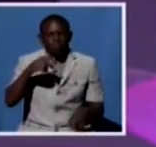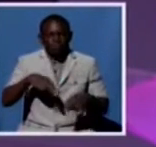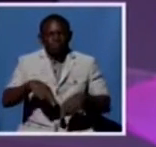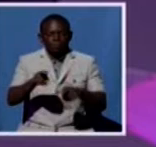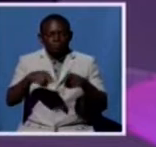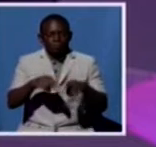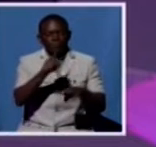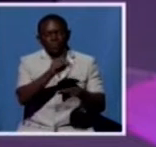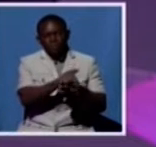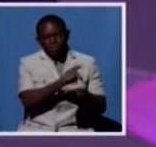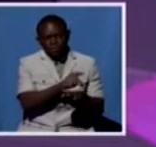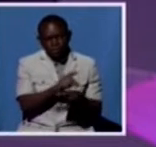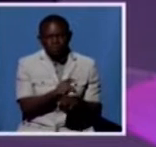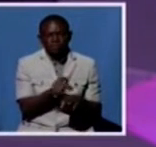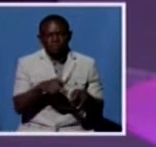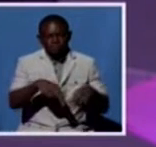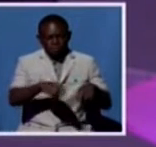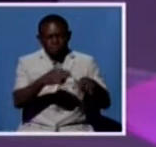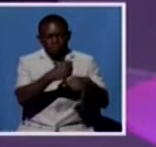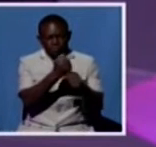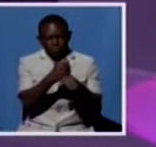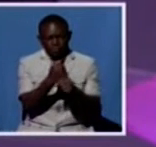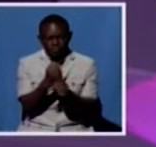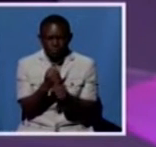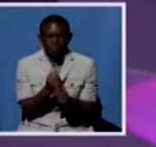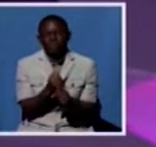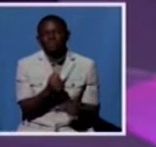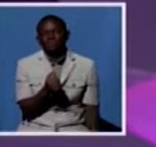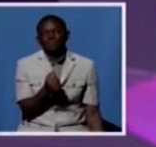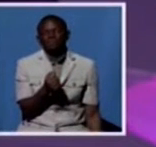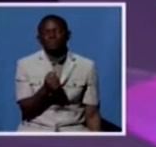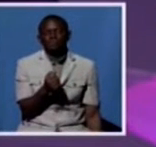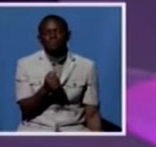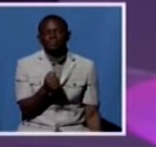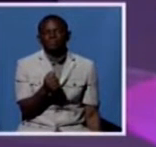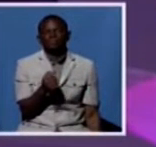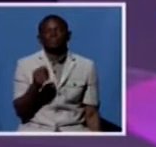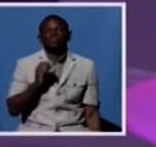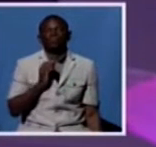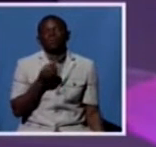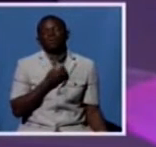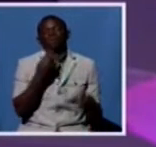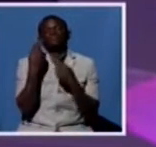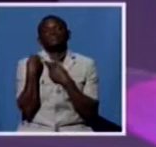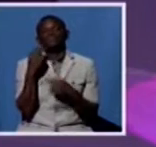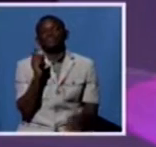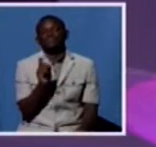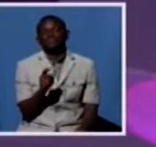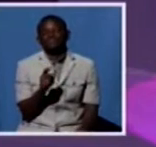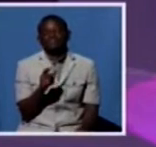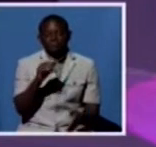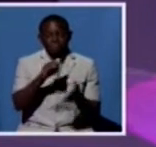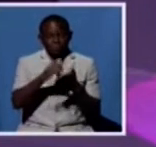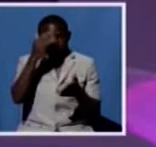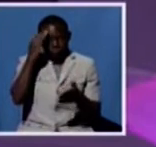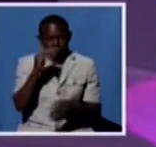and including other key activities within the road sector. So that's our mandate, and that's why we fall under the Ministry